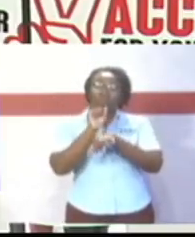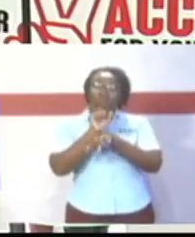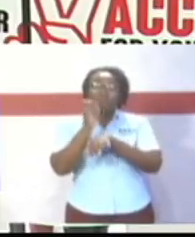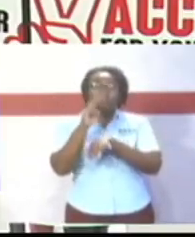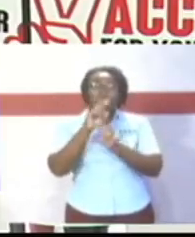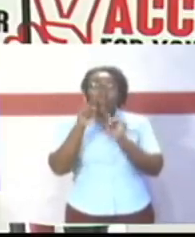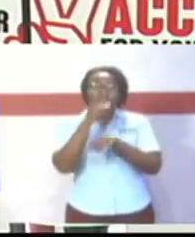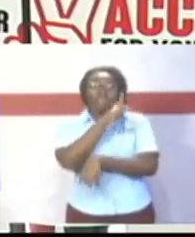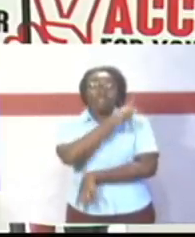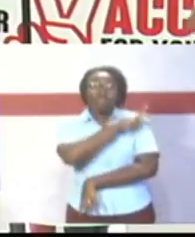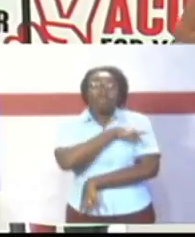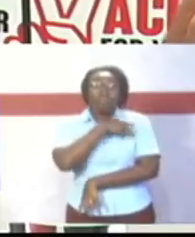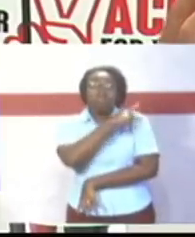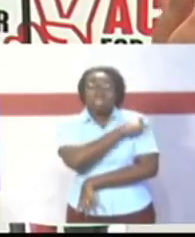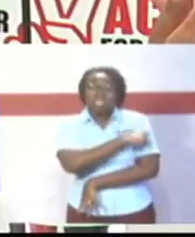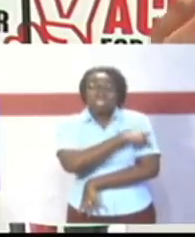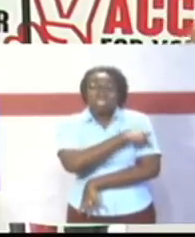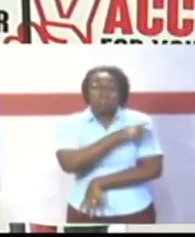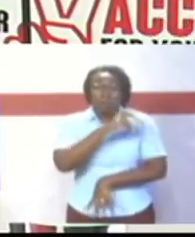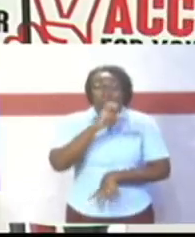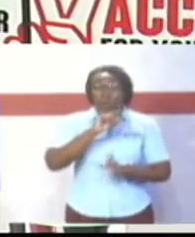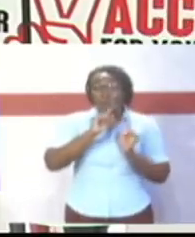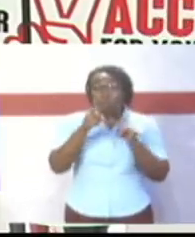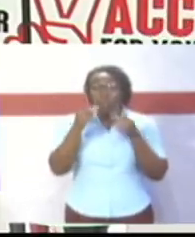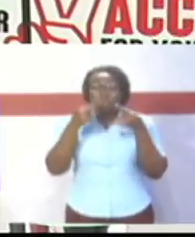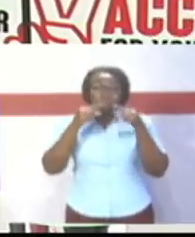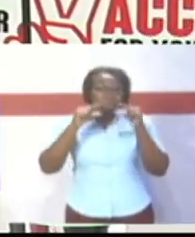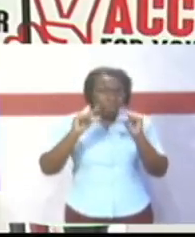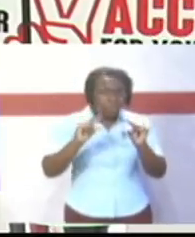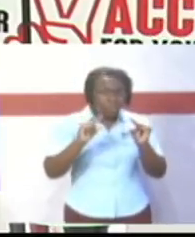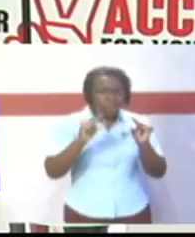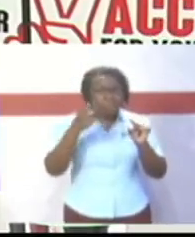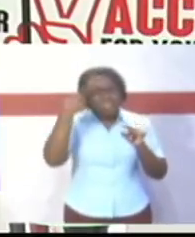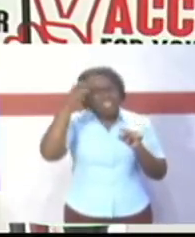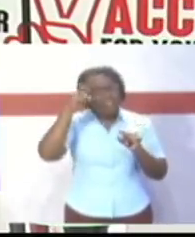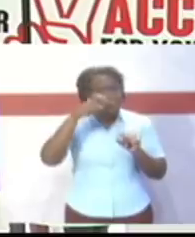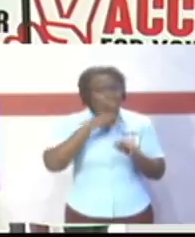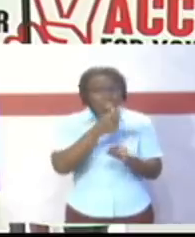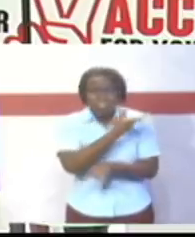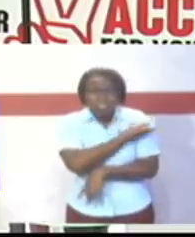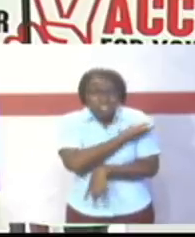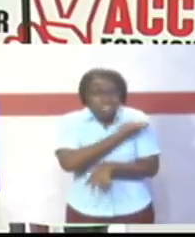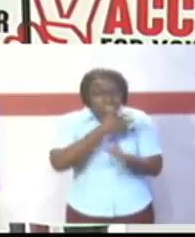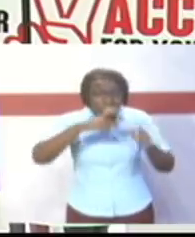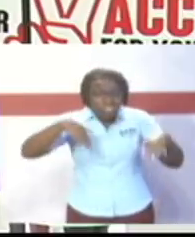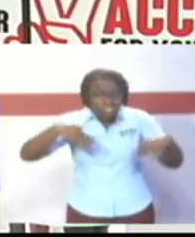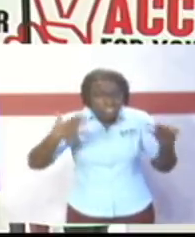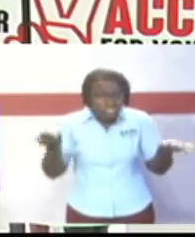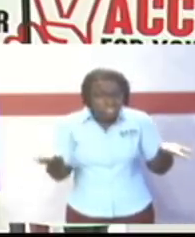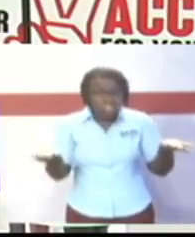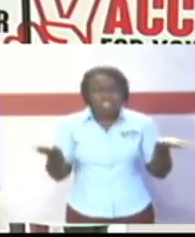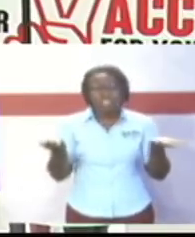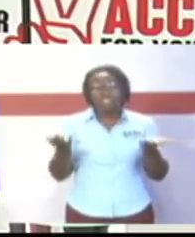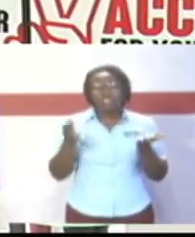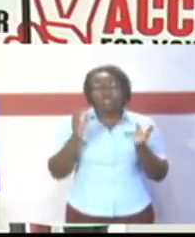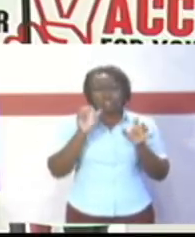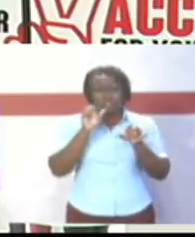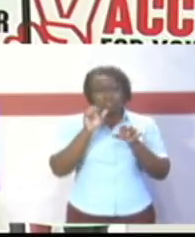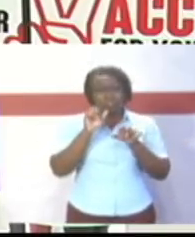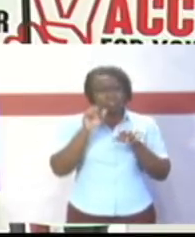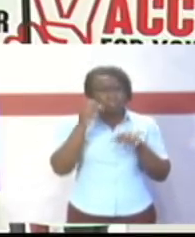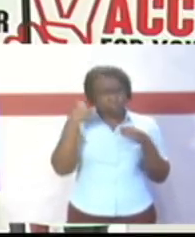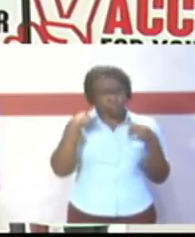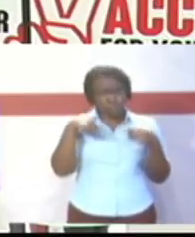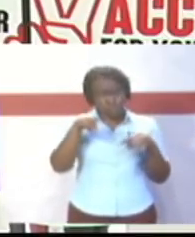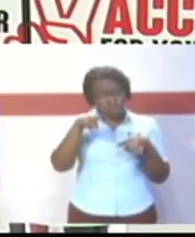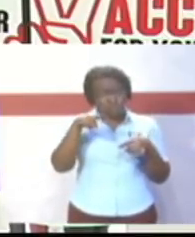pharmacy, going to the grocery, because you are unvaccinated. That's a choice you have made. We understand that. We respect it. We